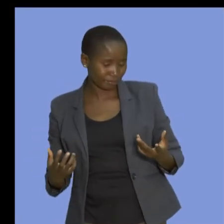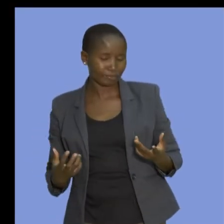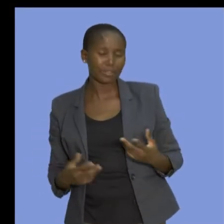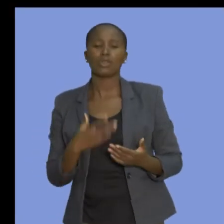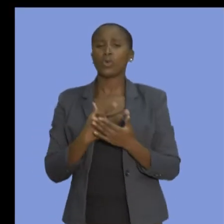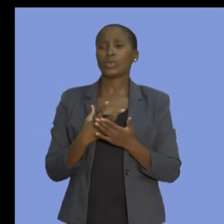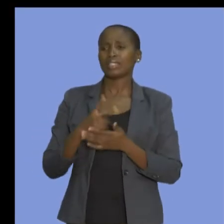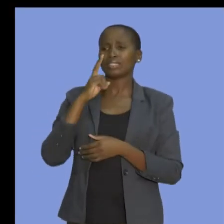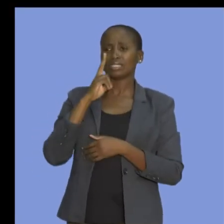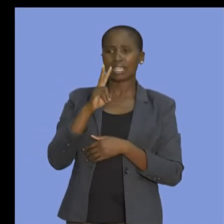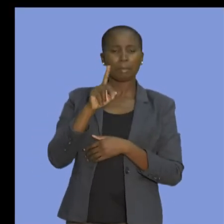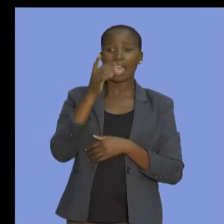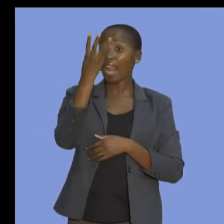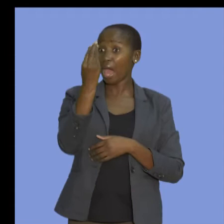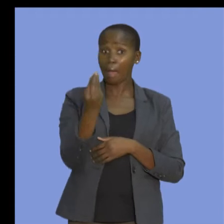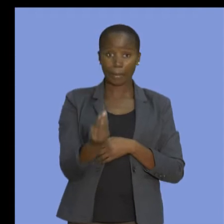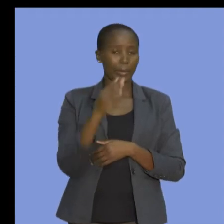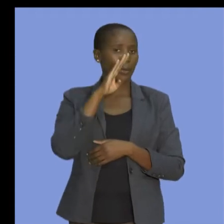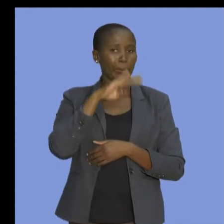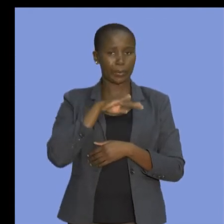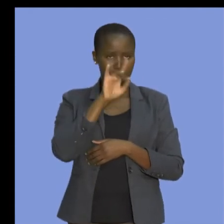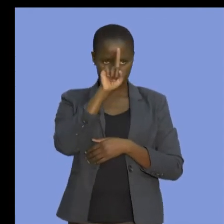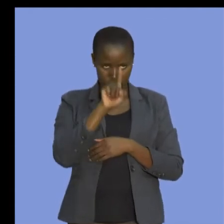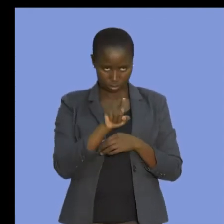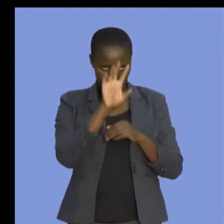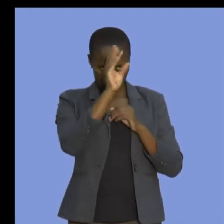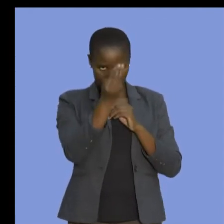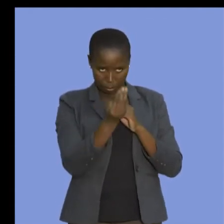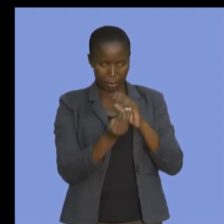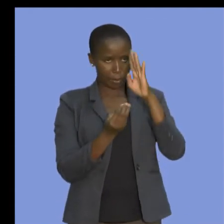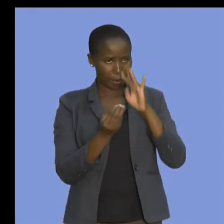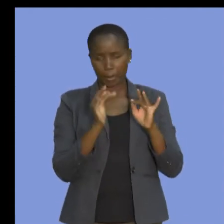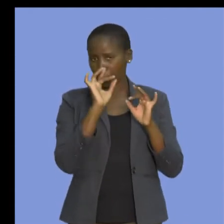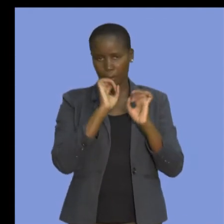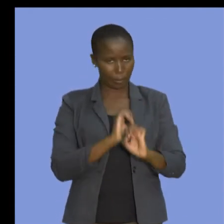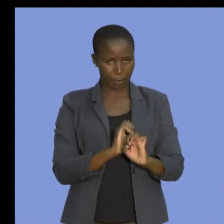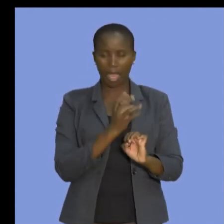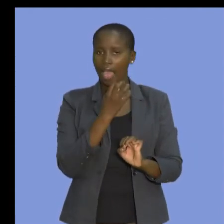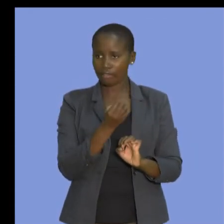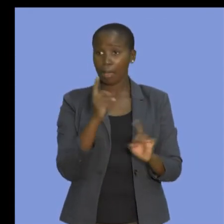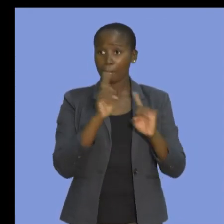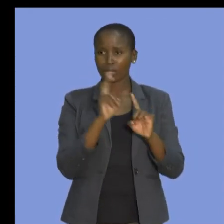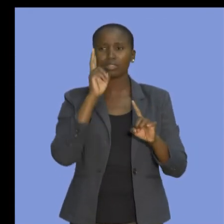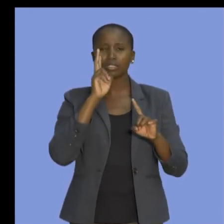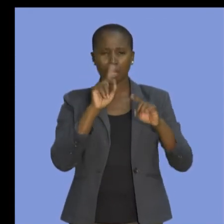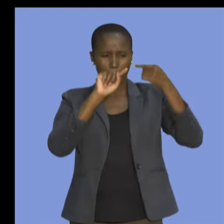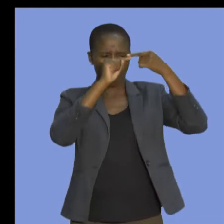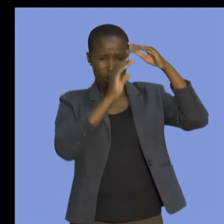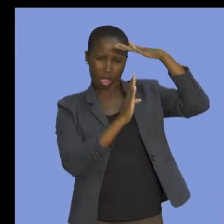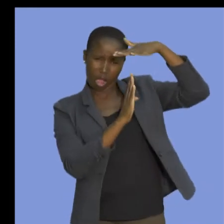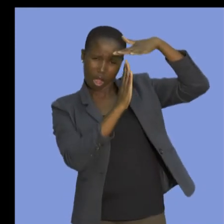we don't have the actual number here. I mean, we can see that that is the highest point, which